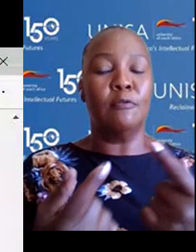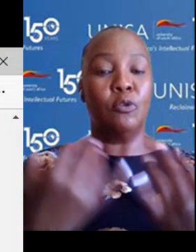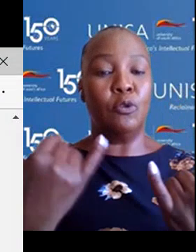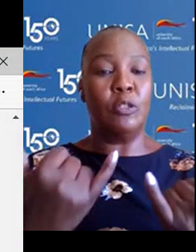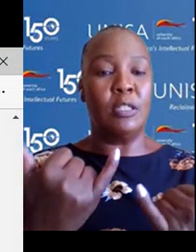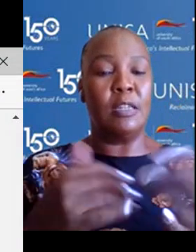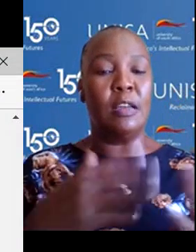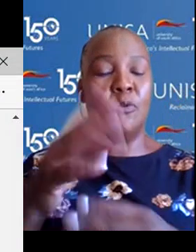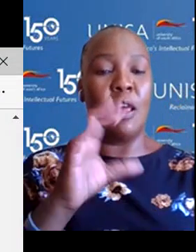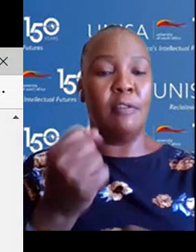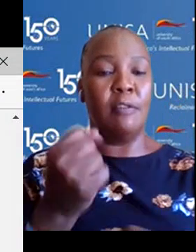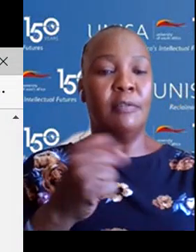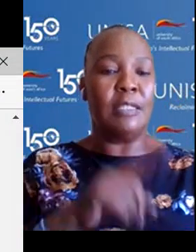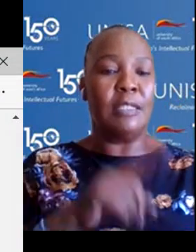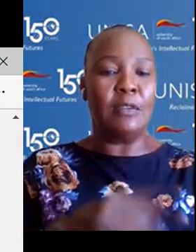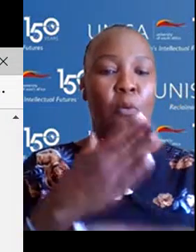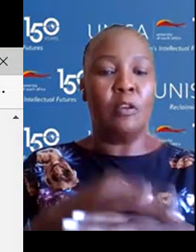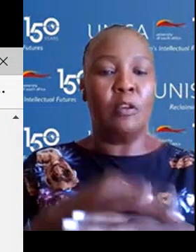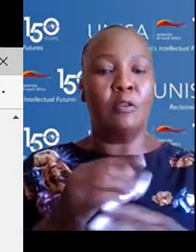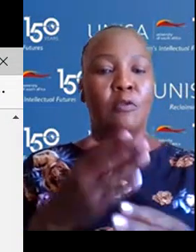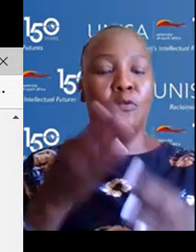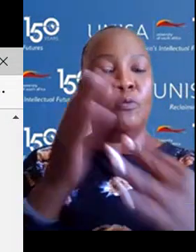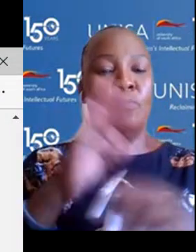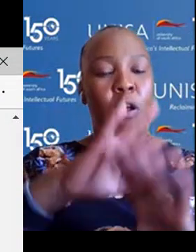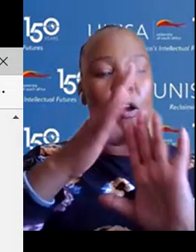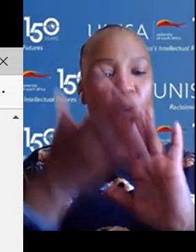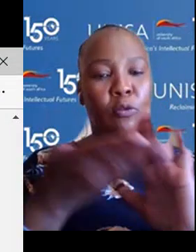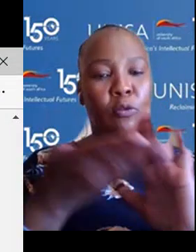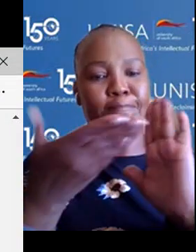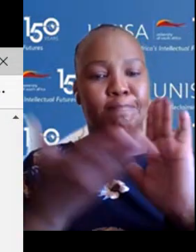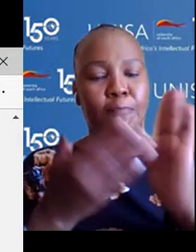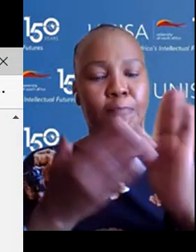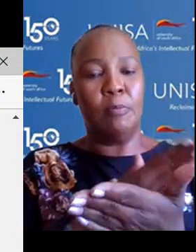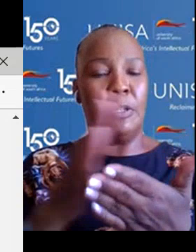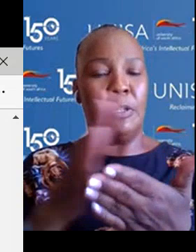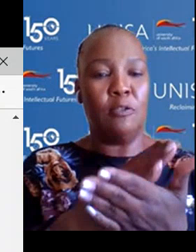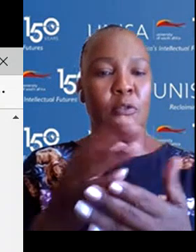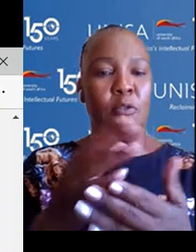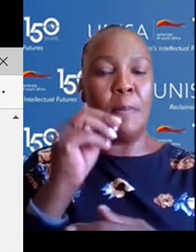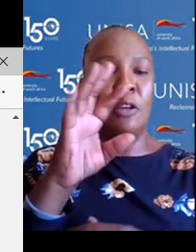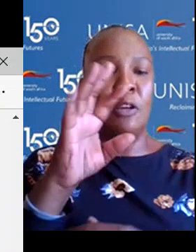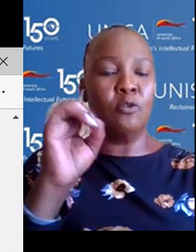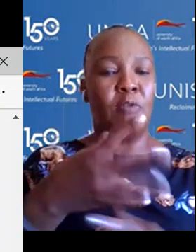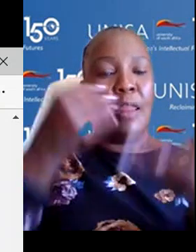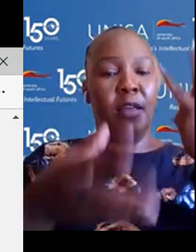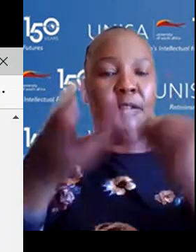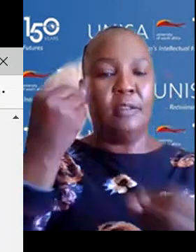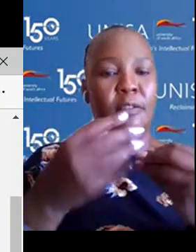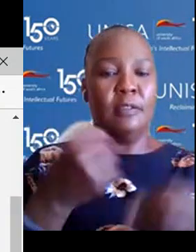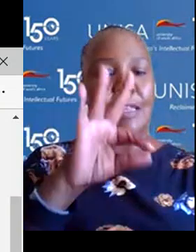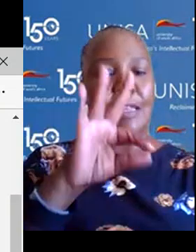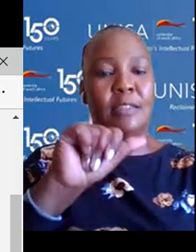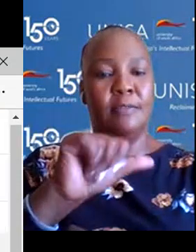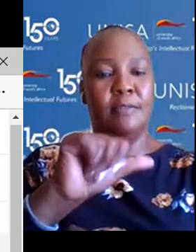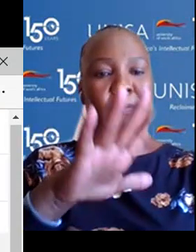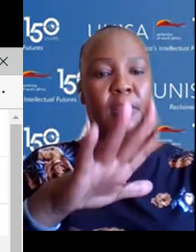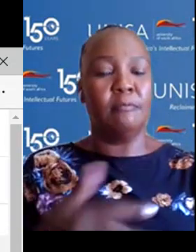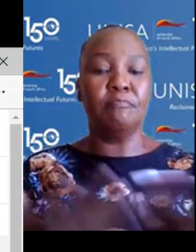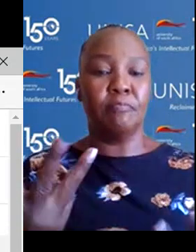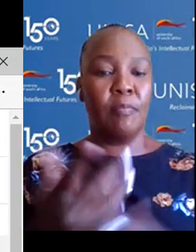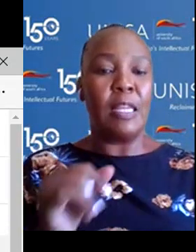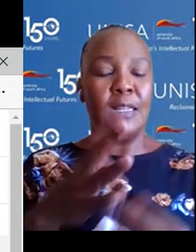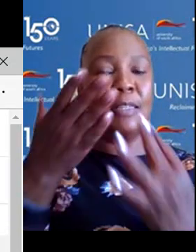got time and work through all these that are part of the Microsoft Learn paths, okay, of Microsoft 365, which is